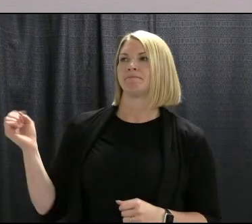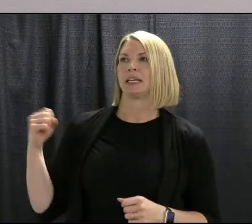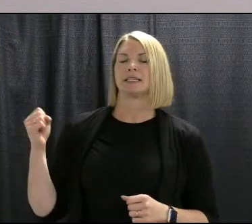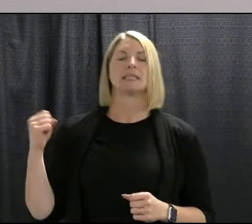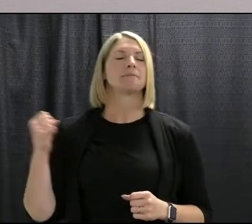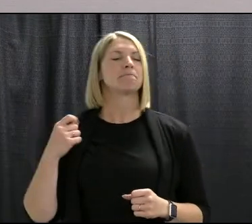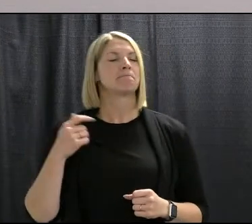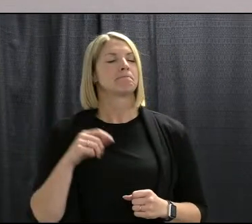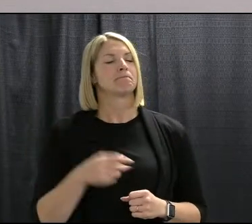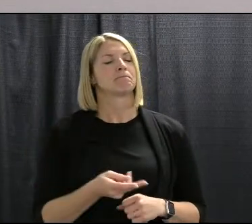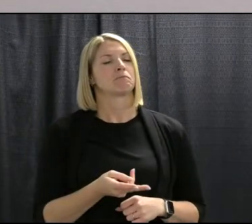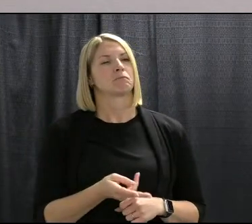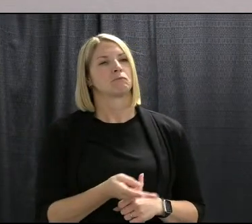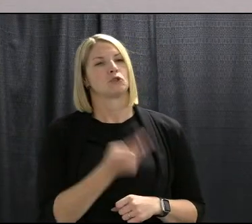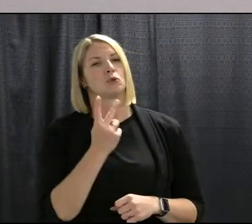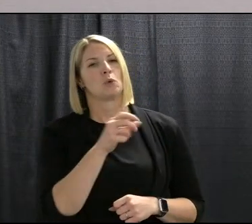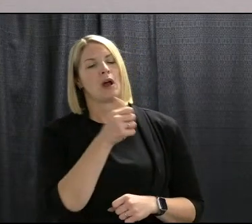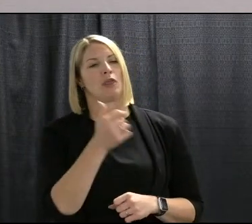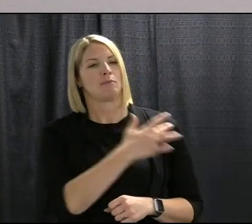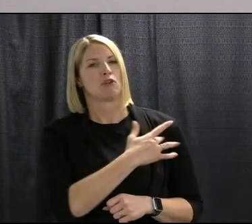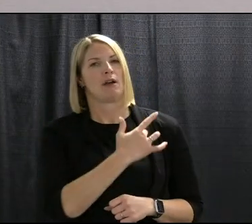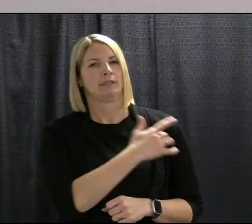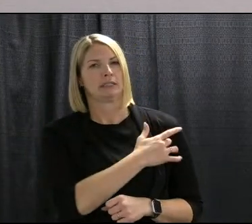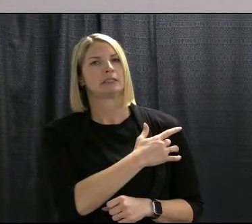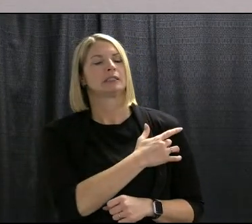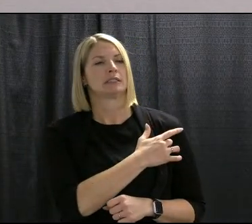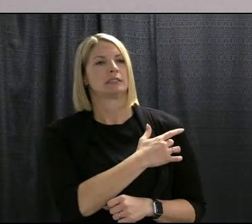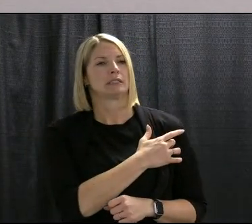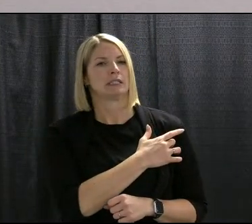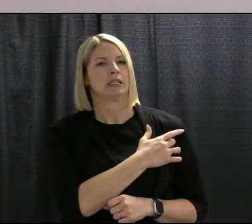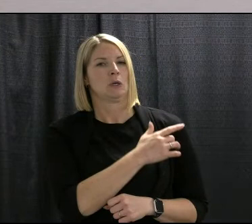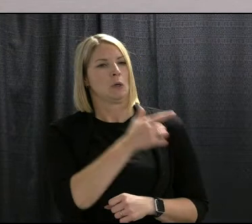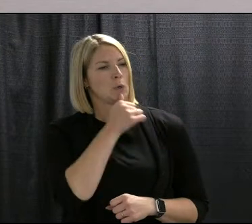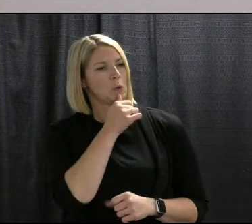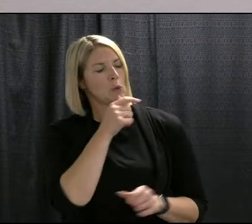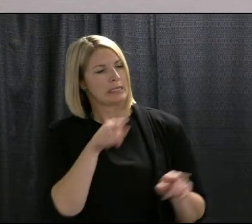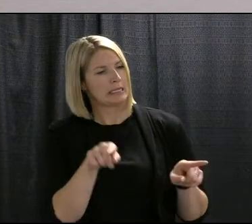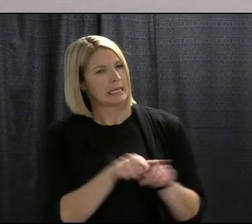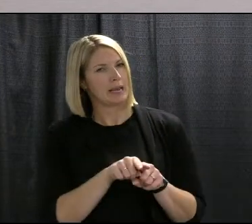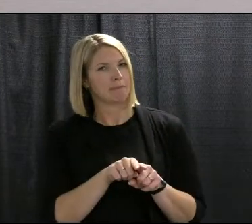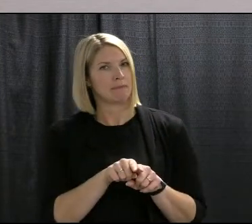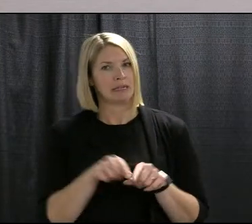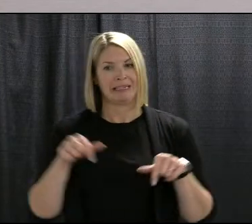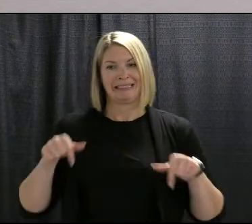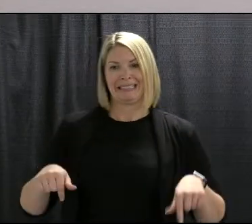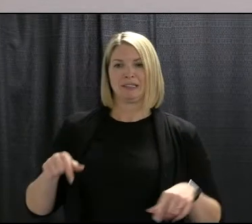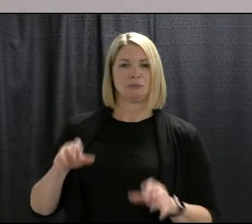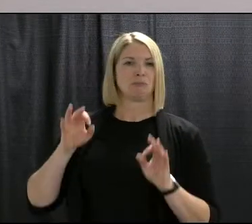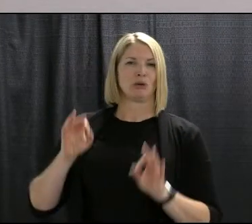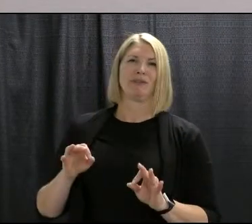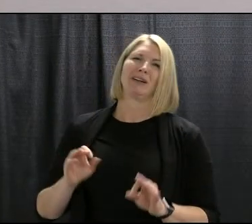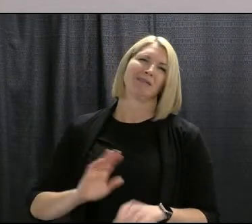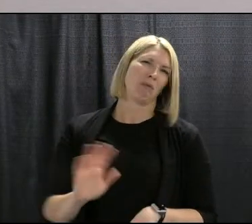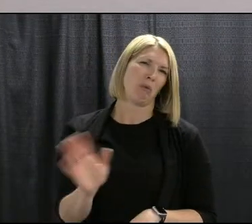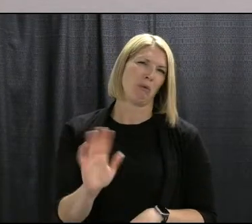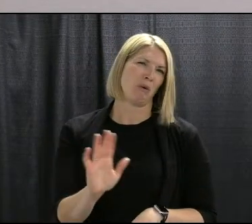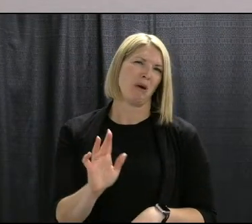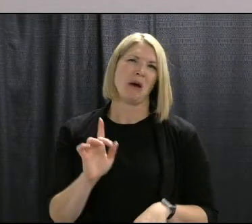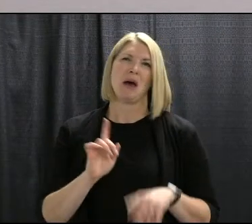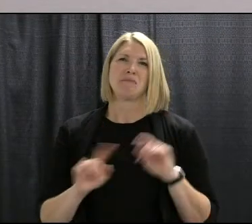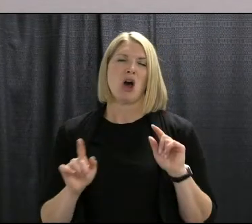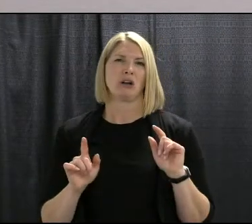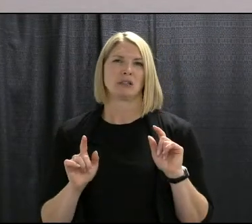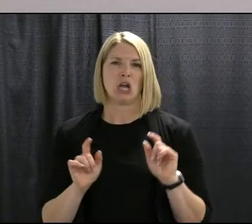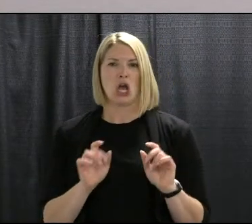this direction, and we will be the second province that will be doing it. So that is progressive in itself. Is it perfect? Absolutely not. But we can't let the pursuit of